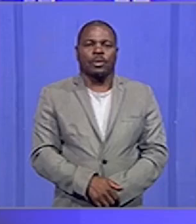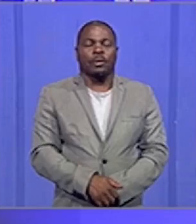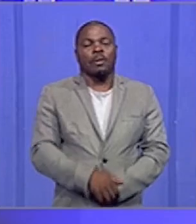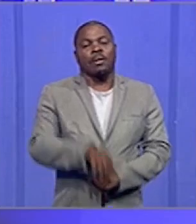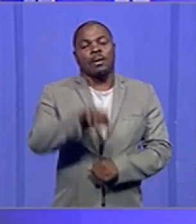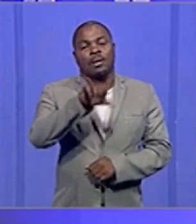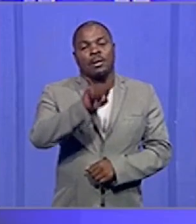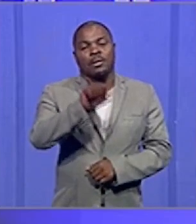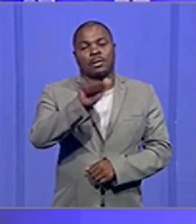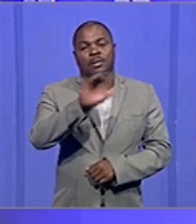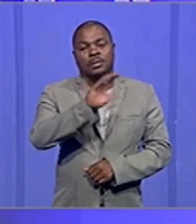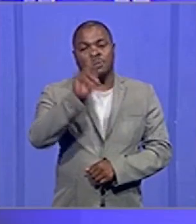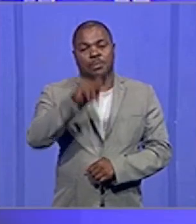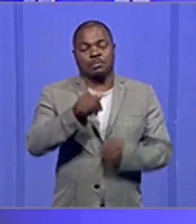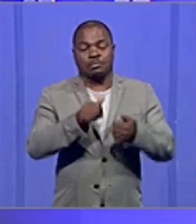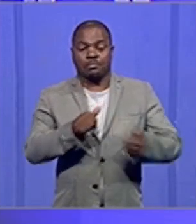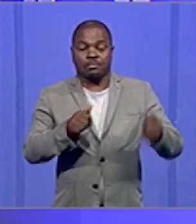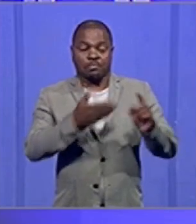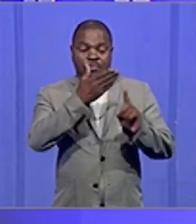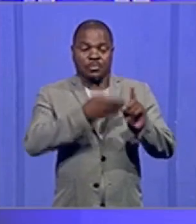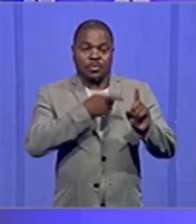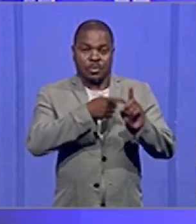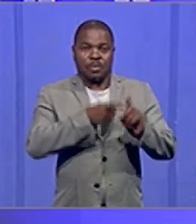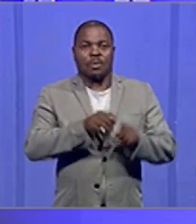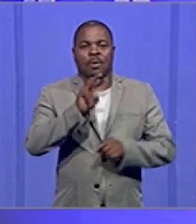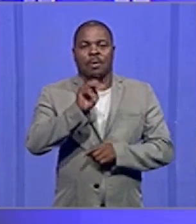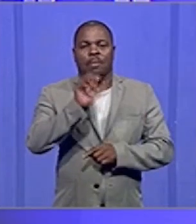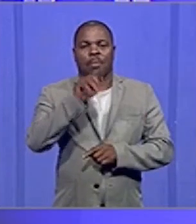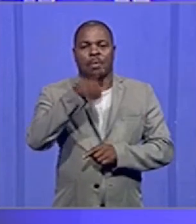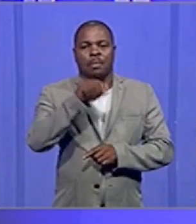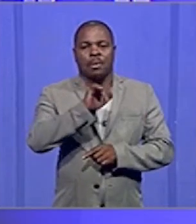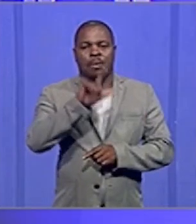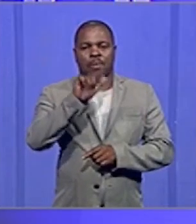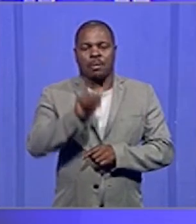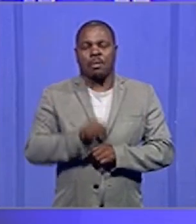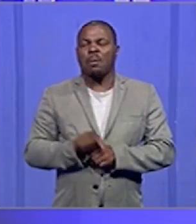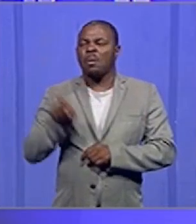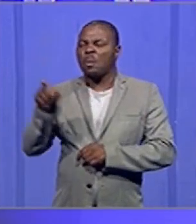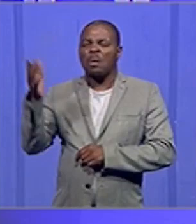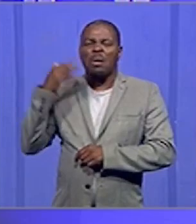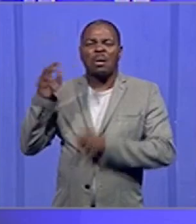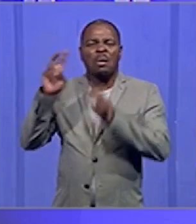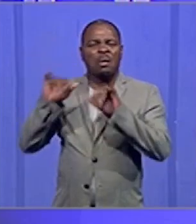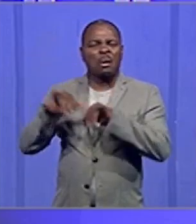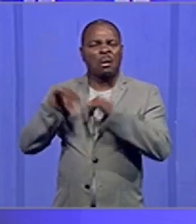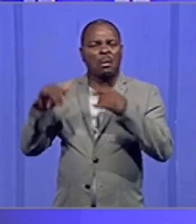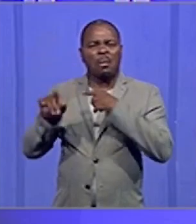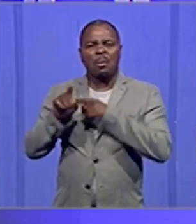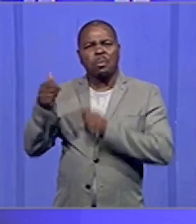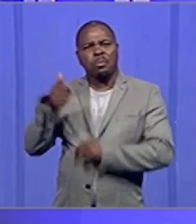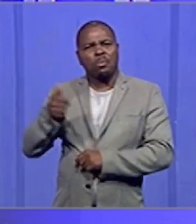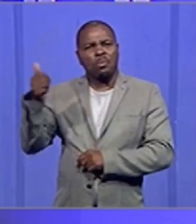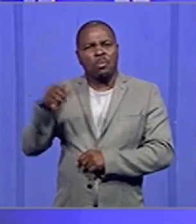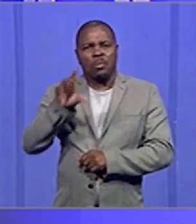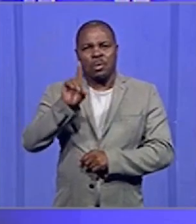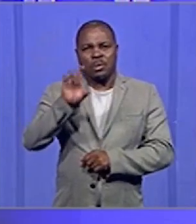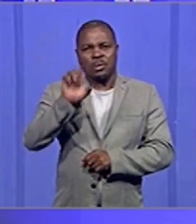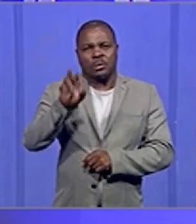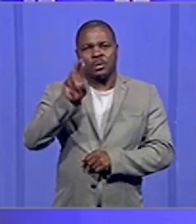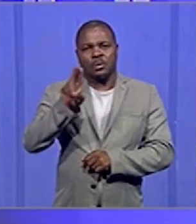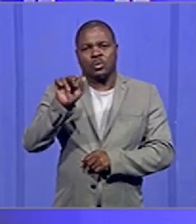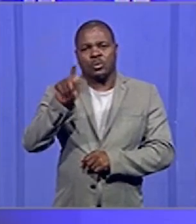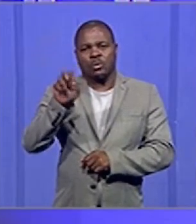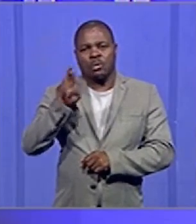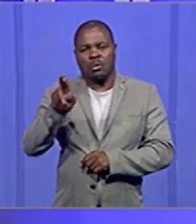Mongodi e moholo wa SACP Mapaila o sehollotse mohlanka wa phethahatso wa mehleng wa Eskom Ruyter ka le reng